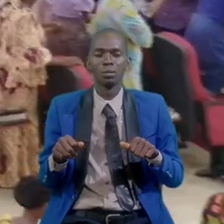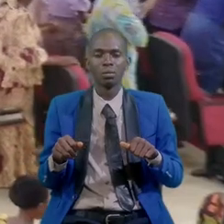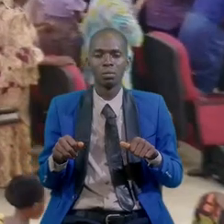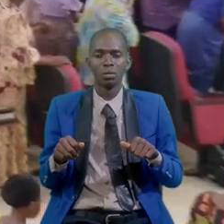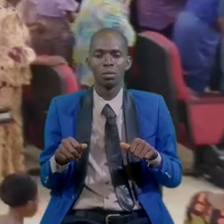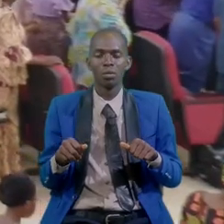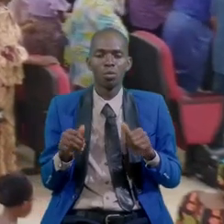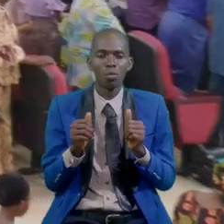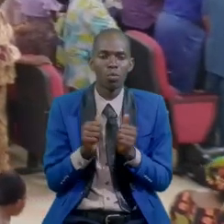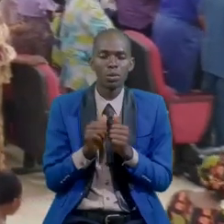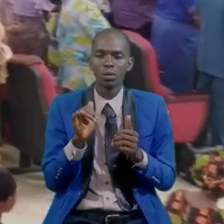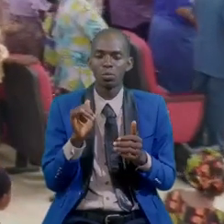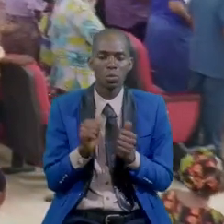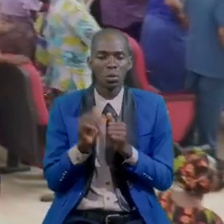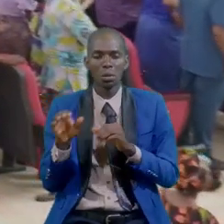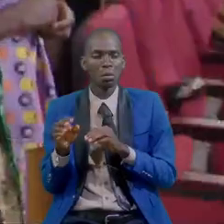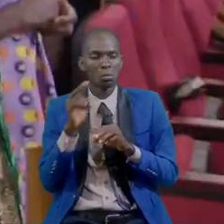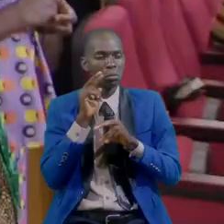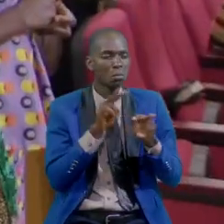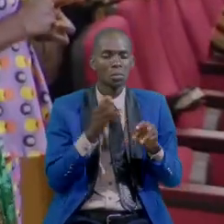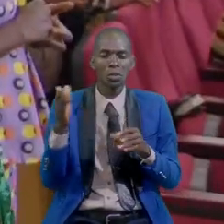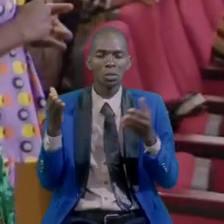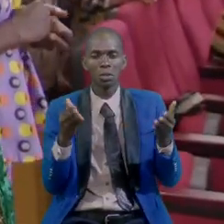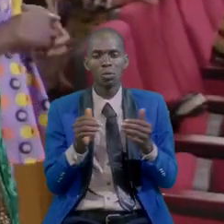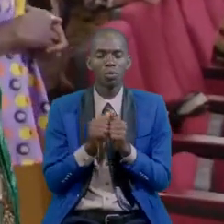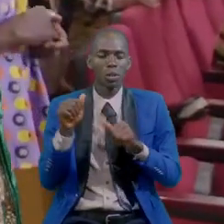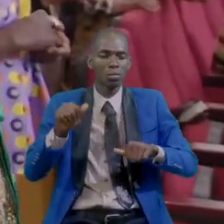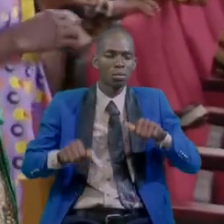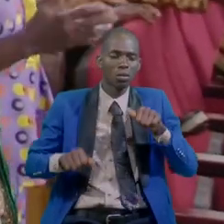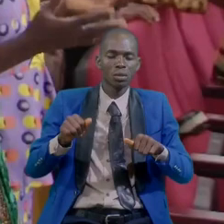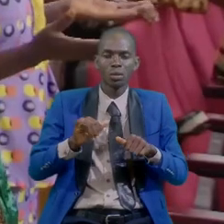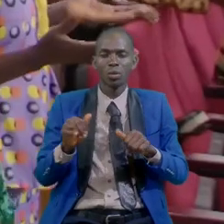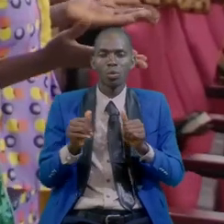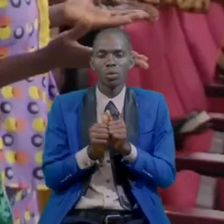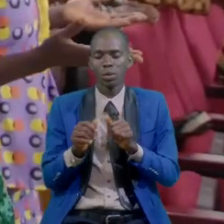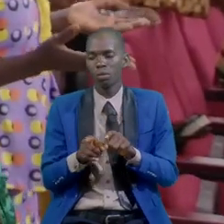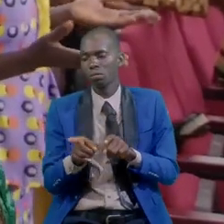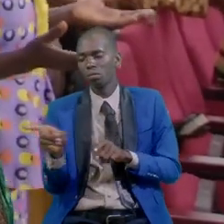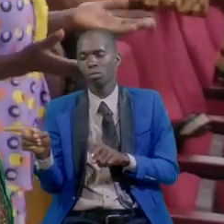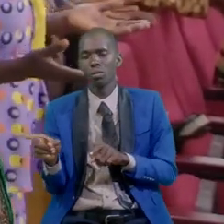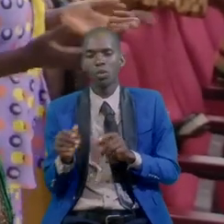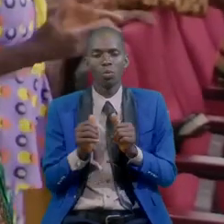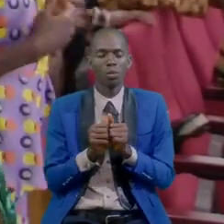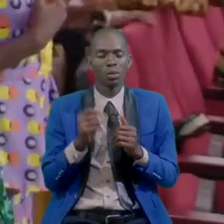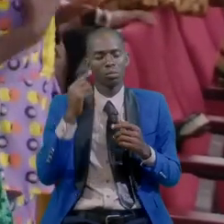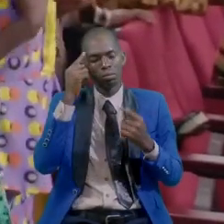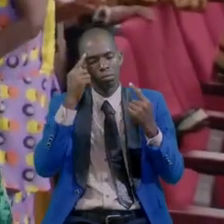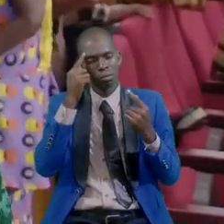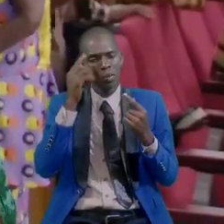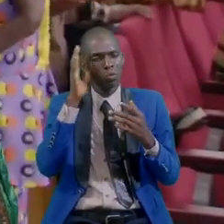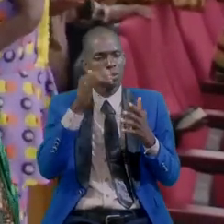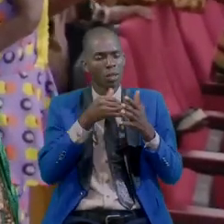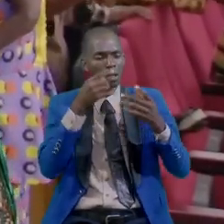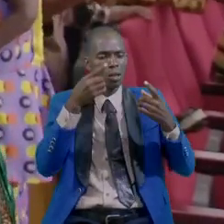without vacillating, without wondering, will it happen? Will it not